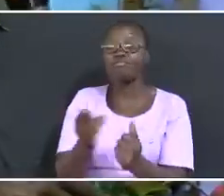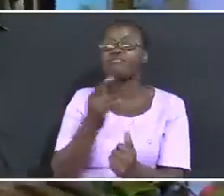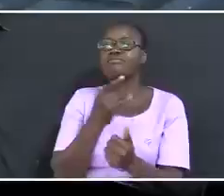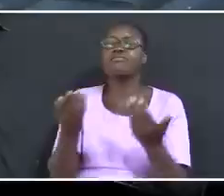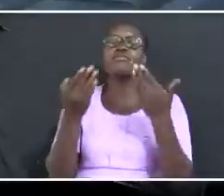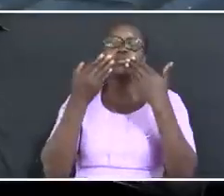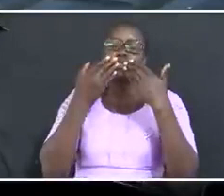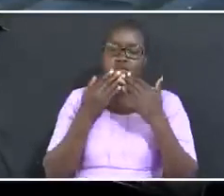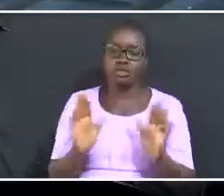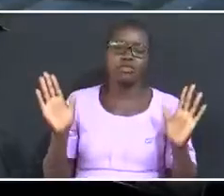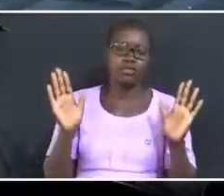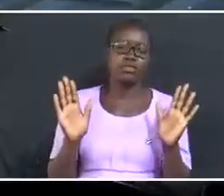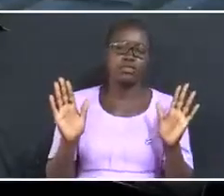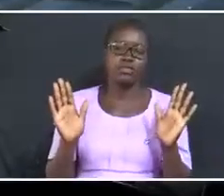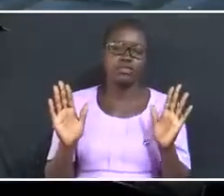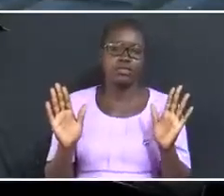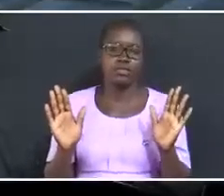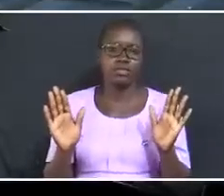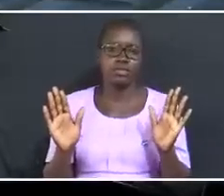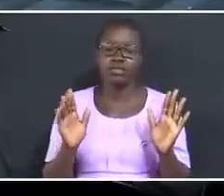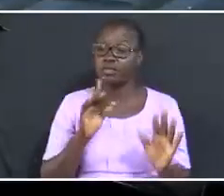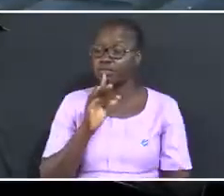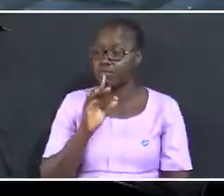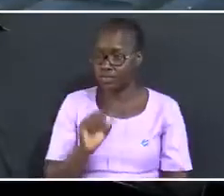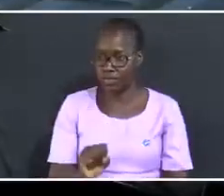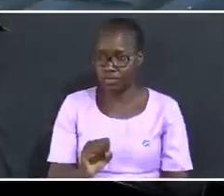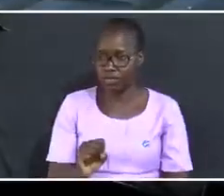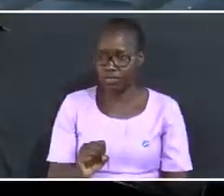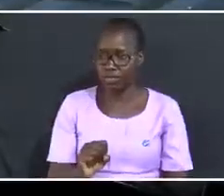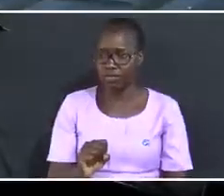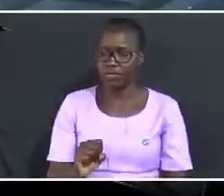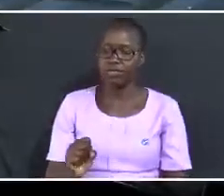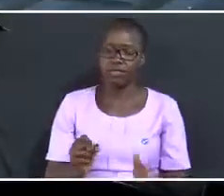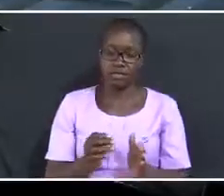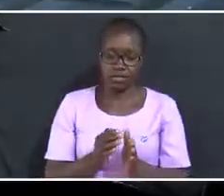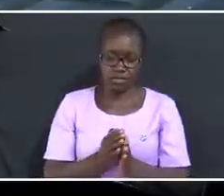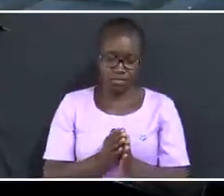finished. And so he opened